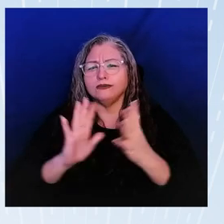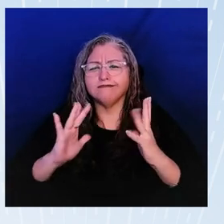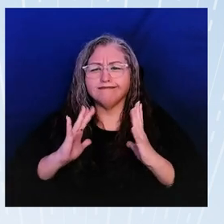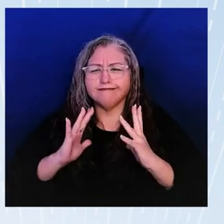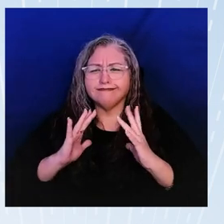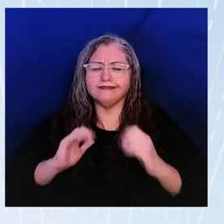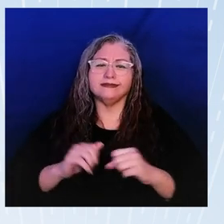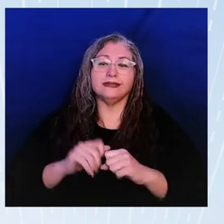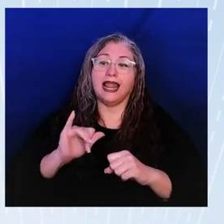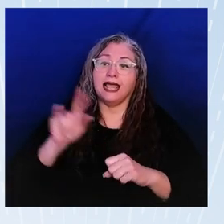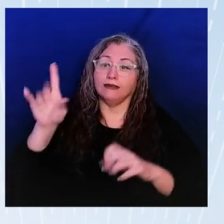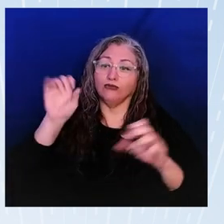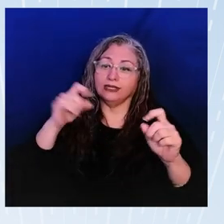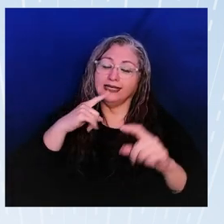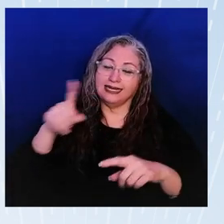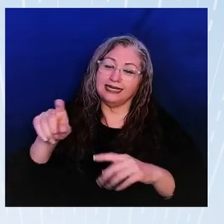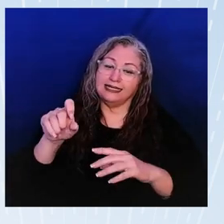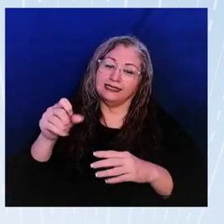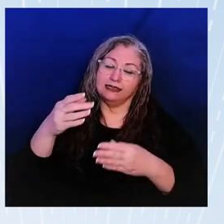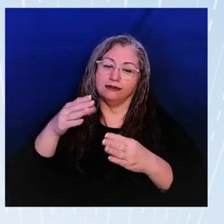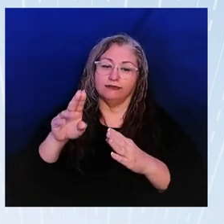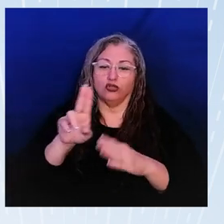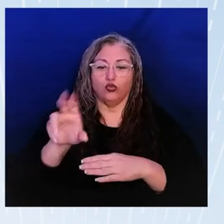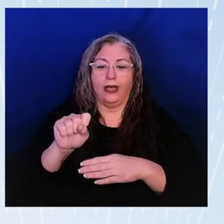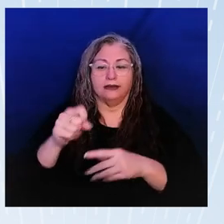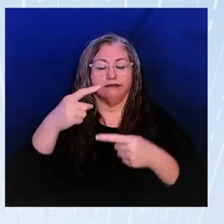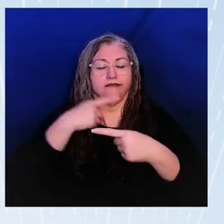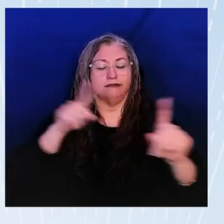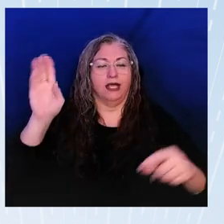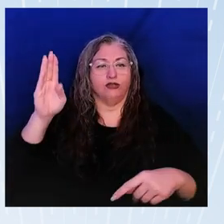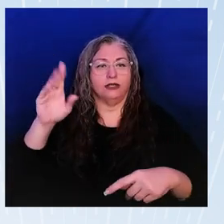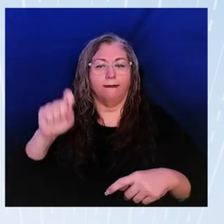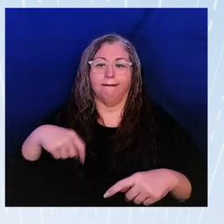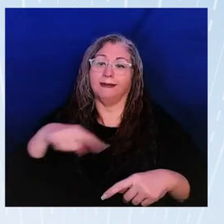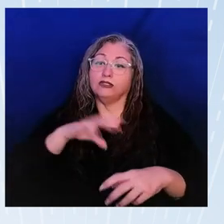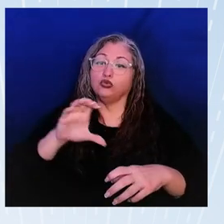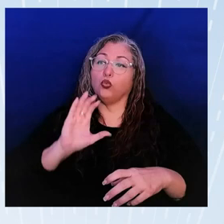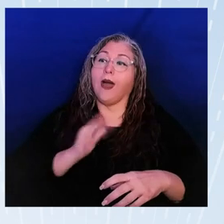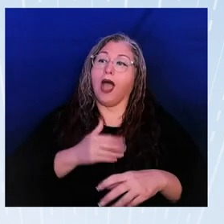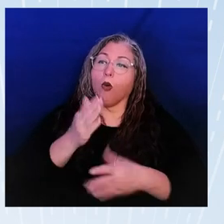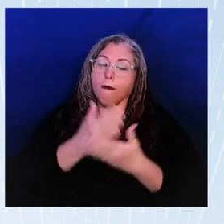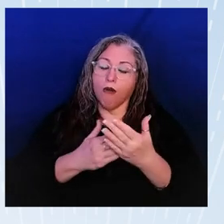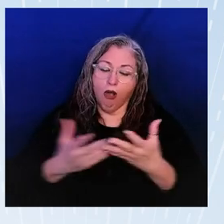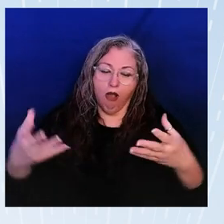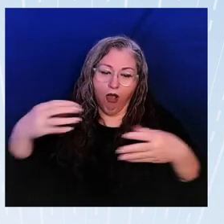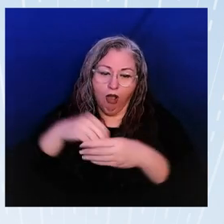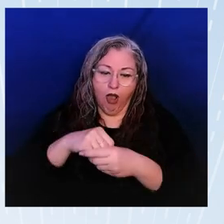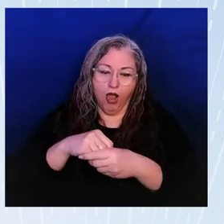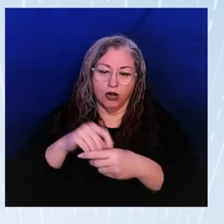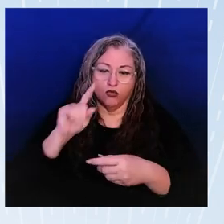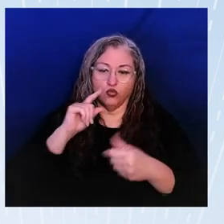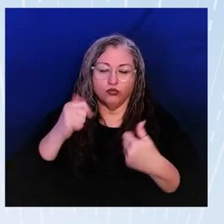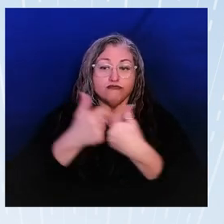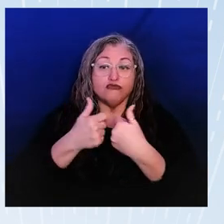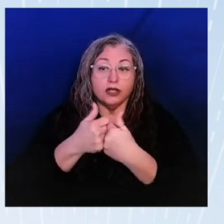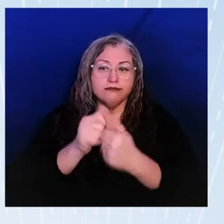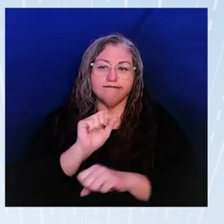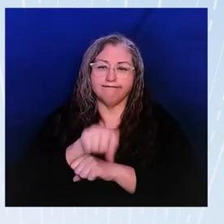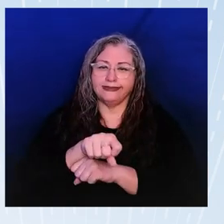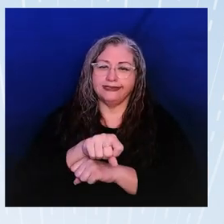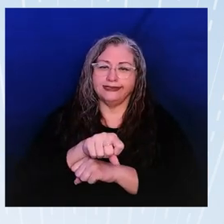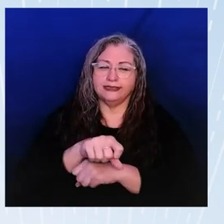Union address, we must all do our part to meet the challenges of our time, to craft